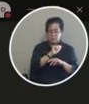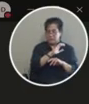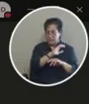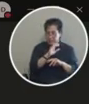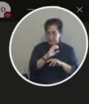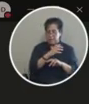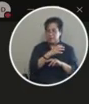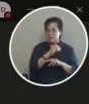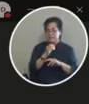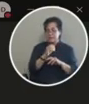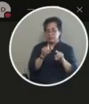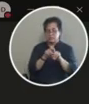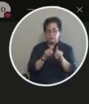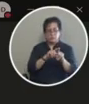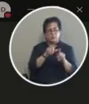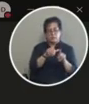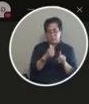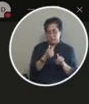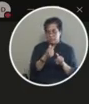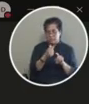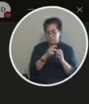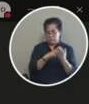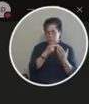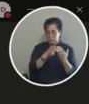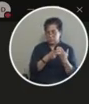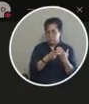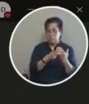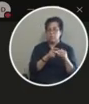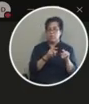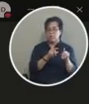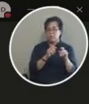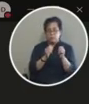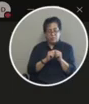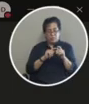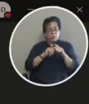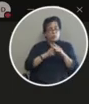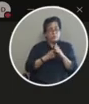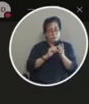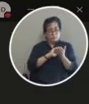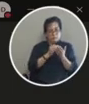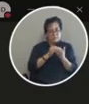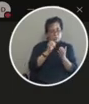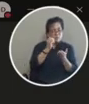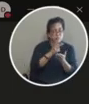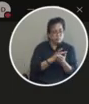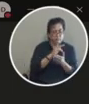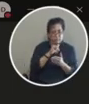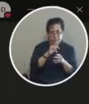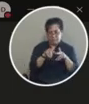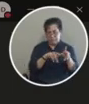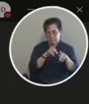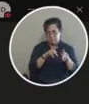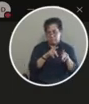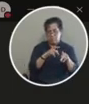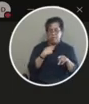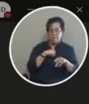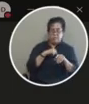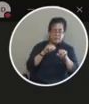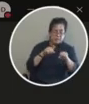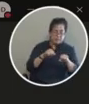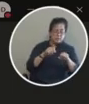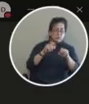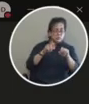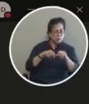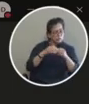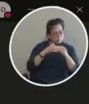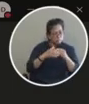Center, and other Proposition 2 projects, with the original amount approved by the voters. We can and should